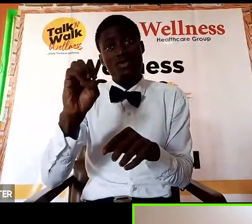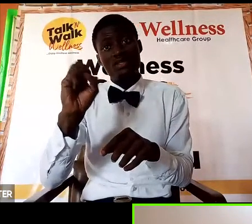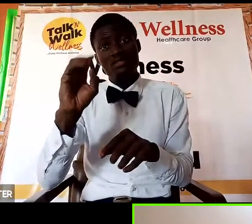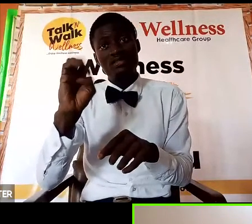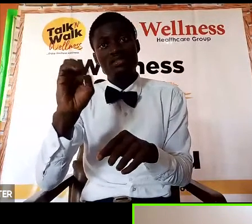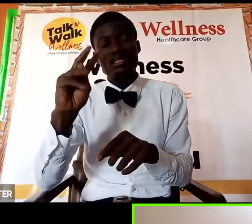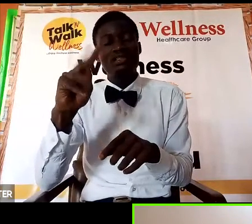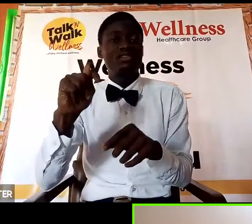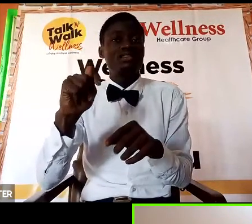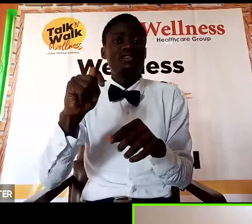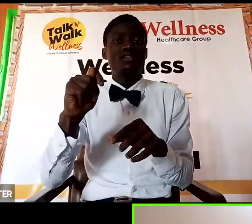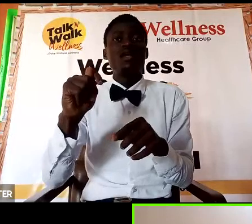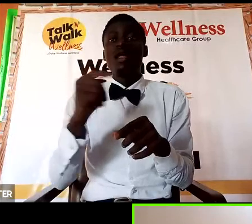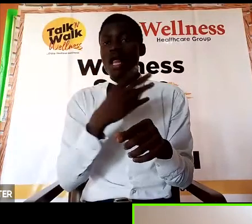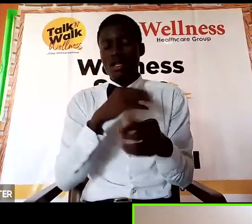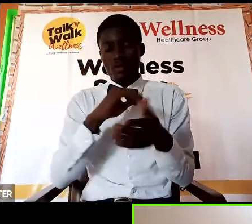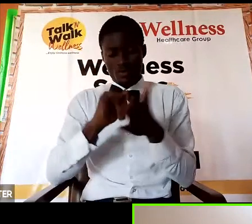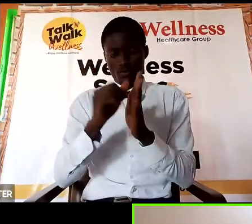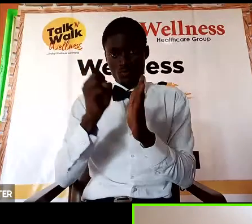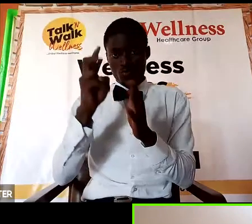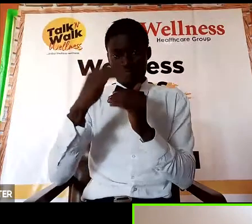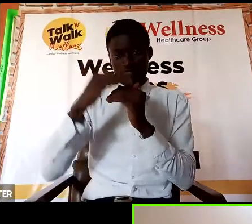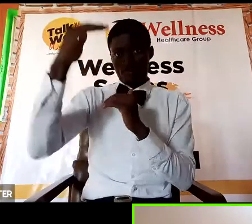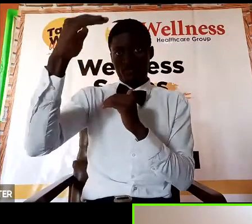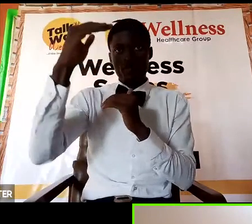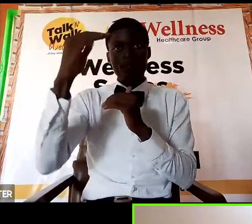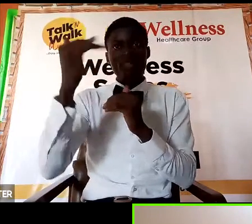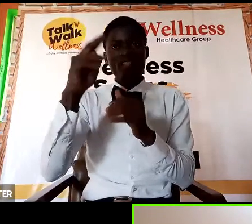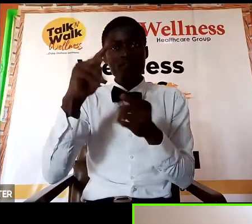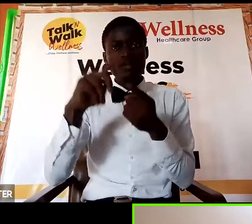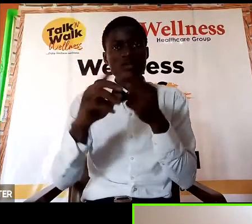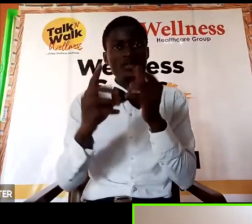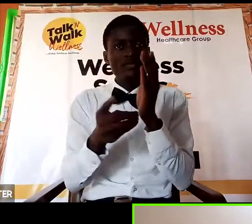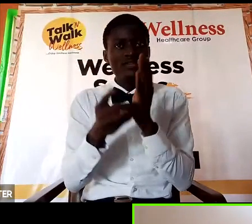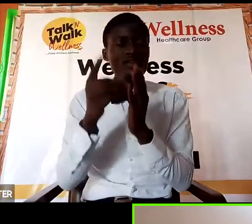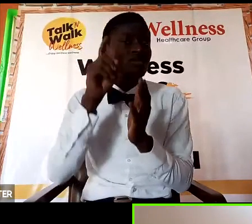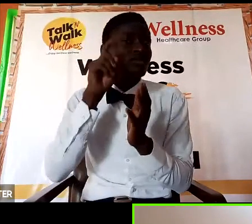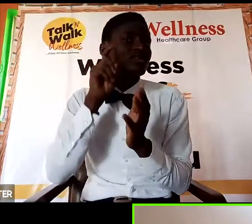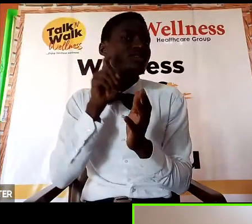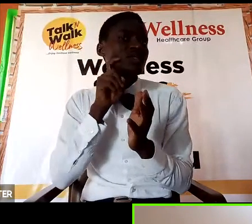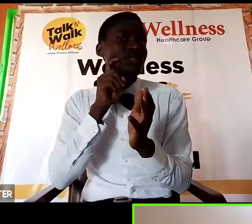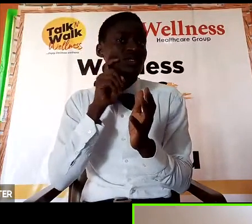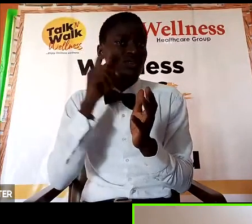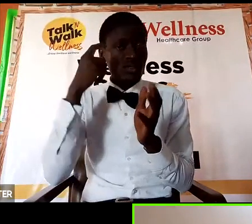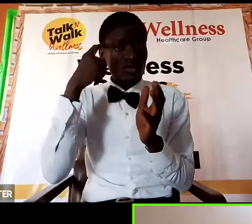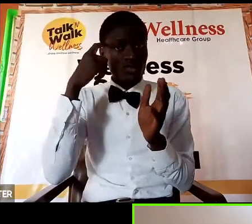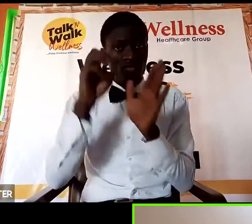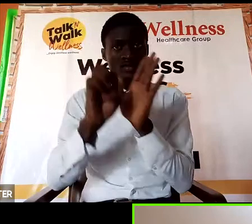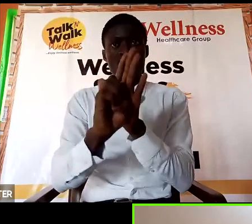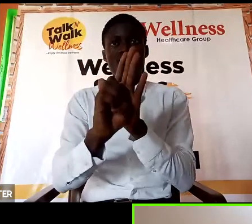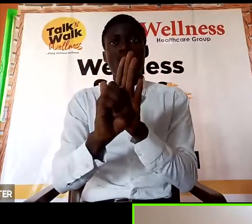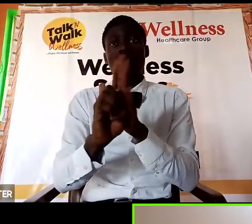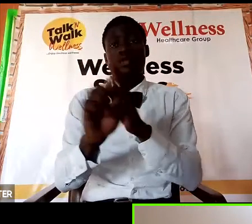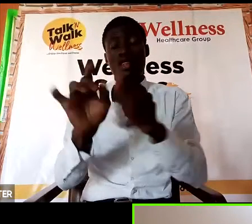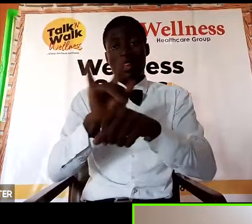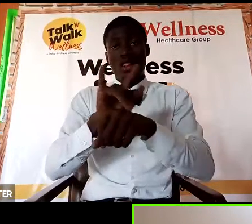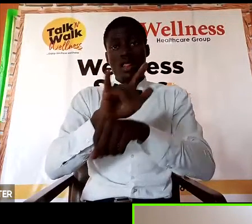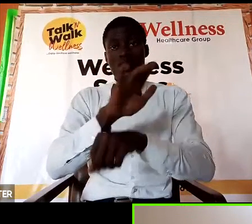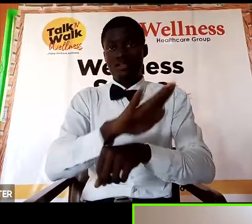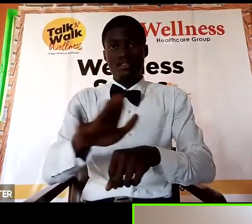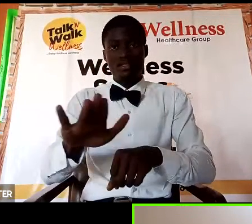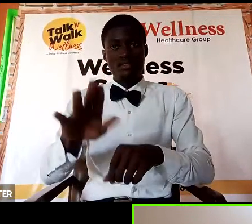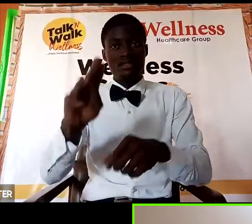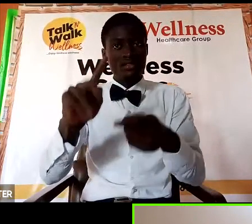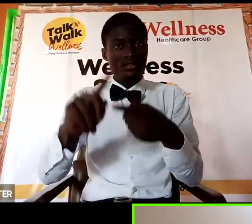ways you are supposed to develop sexually in those stages. For example, the early childhood, let's say between 3 to 7. This is